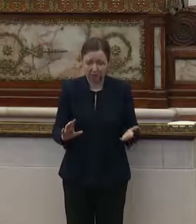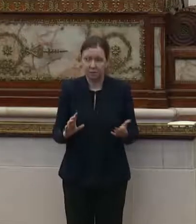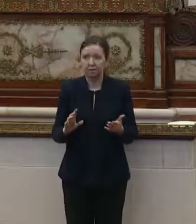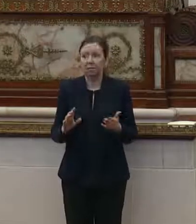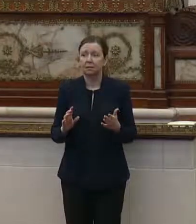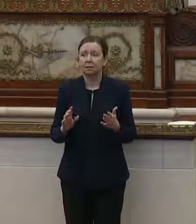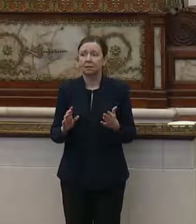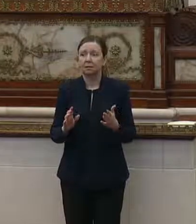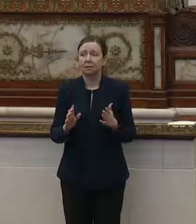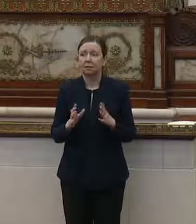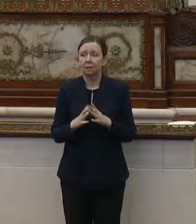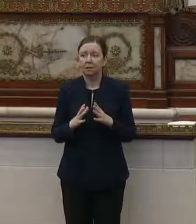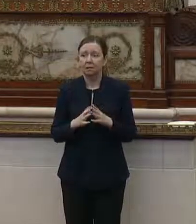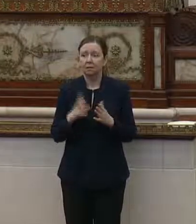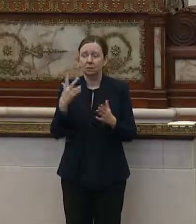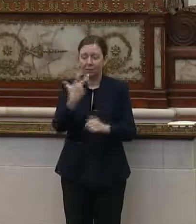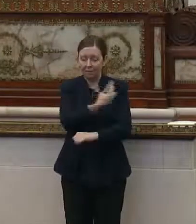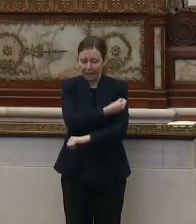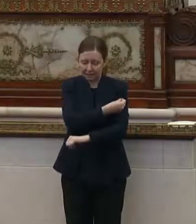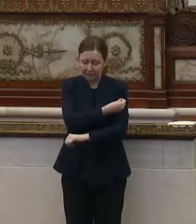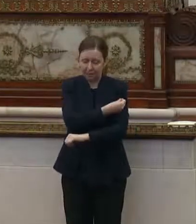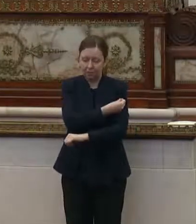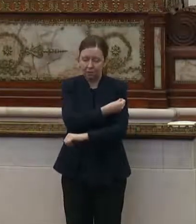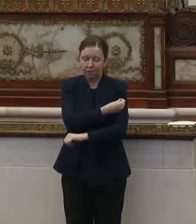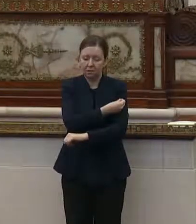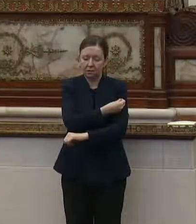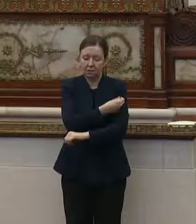the vaccination